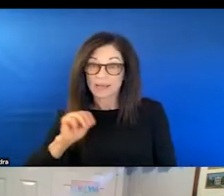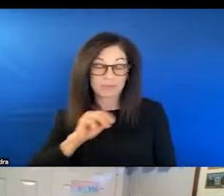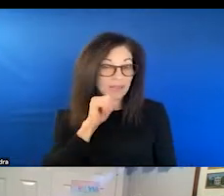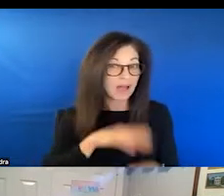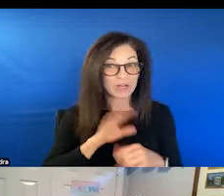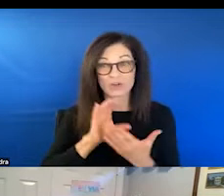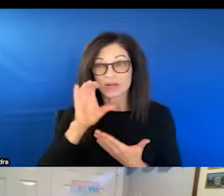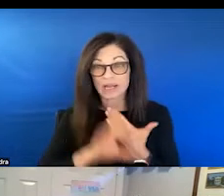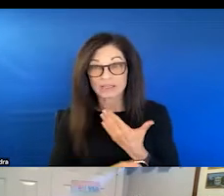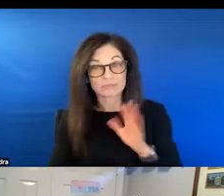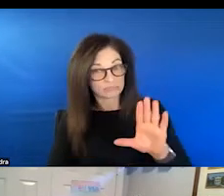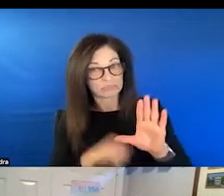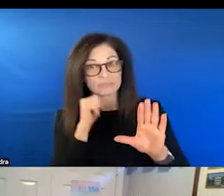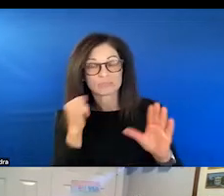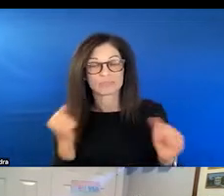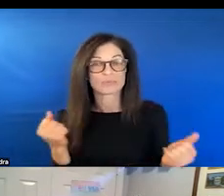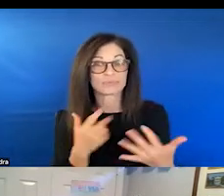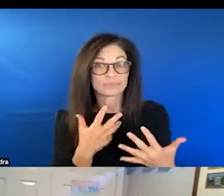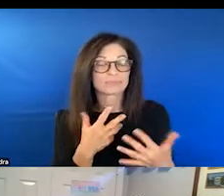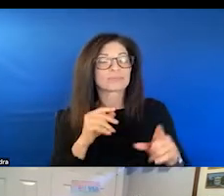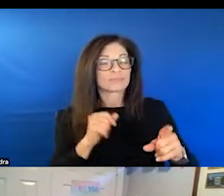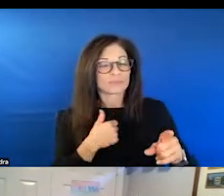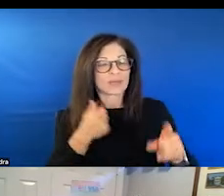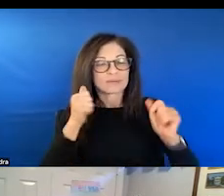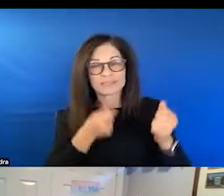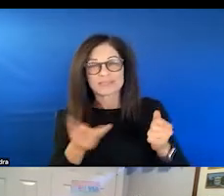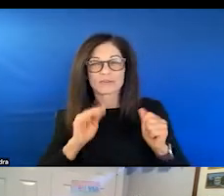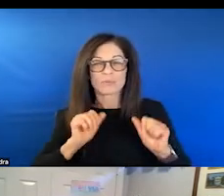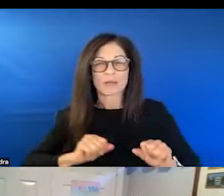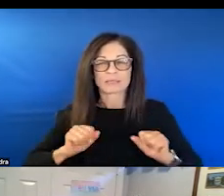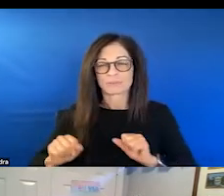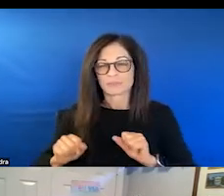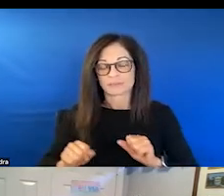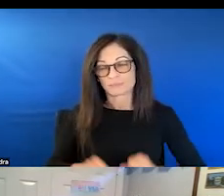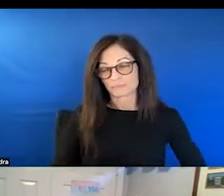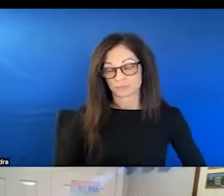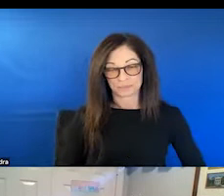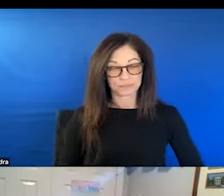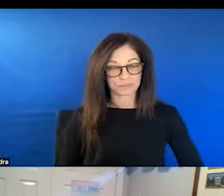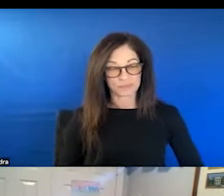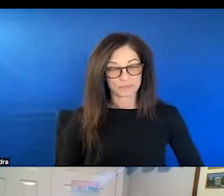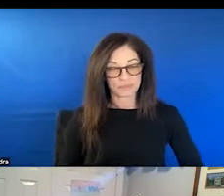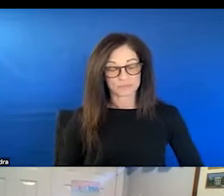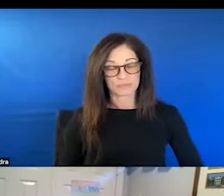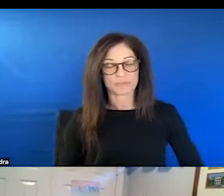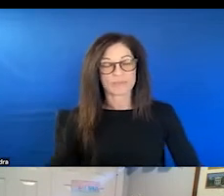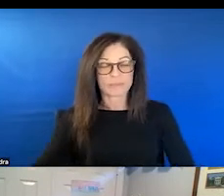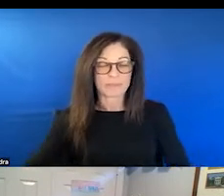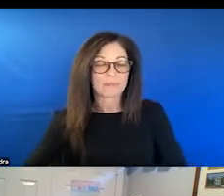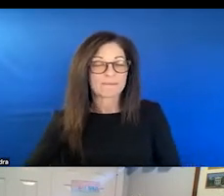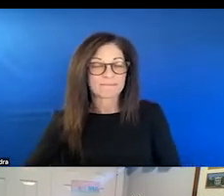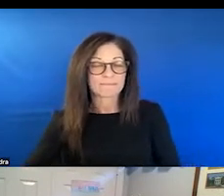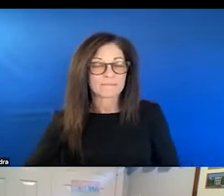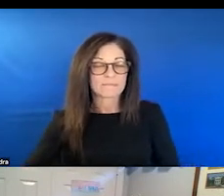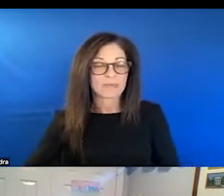here you have several possibilities of linking. You can use and click on the spot to go in and